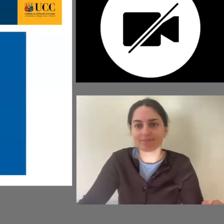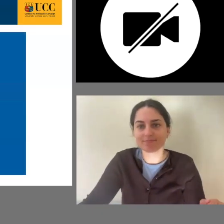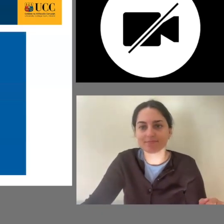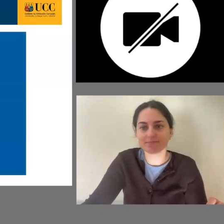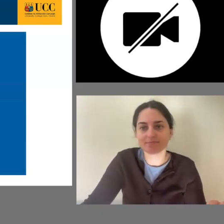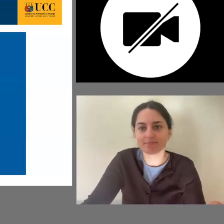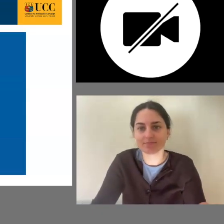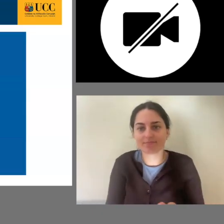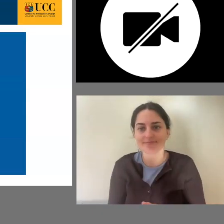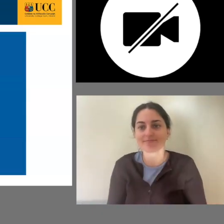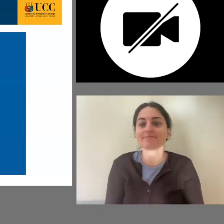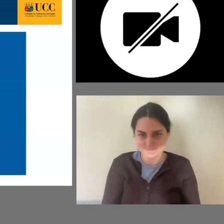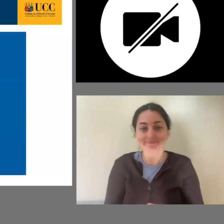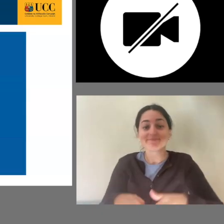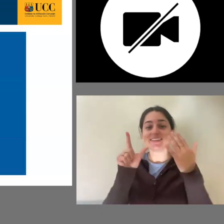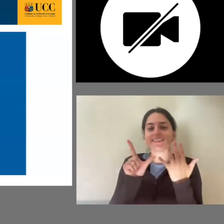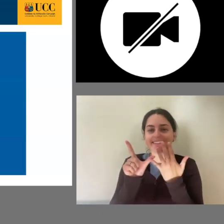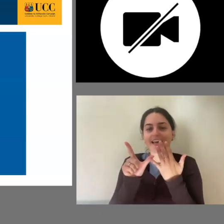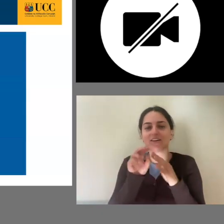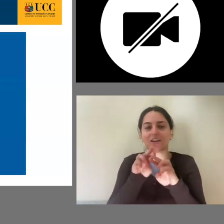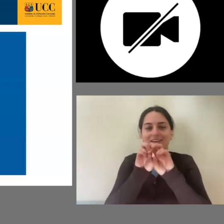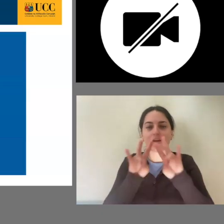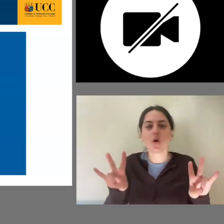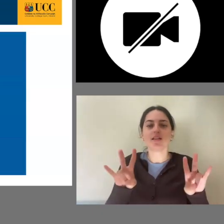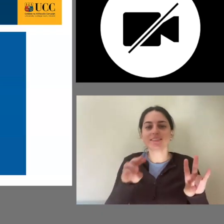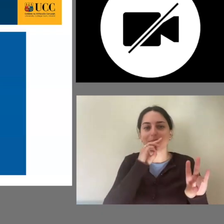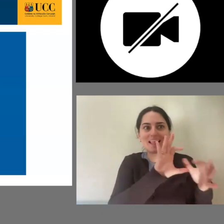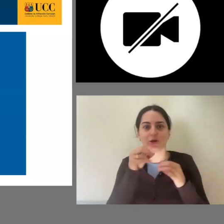7. Inequalities are system-made.